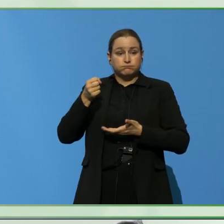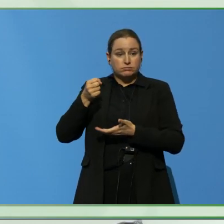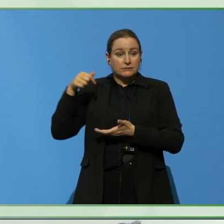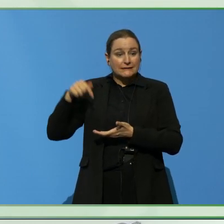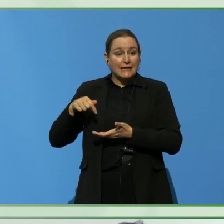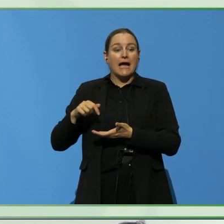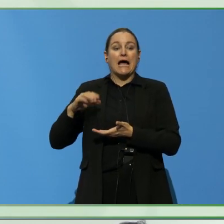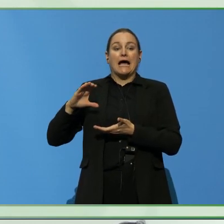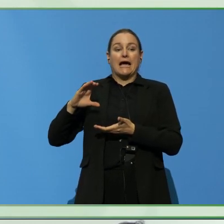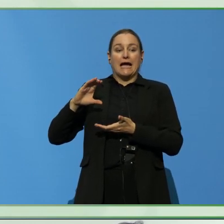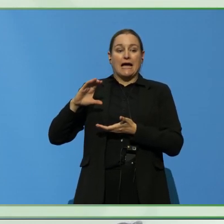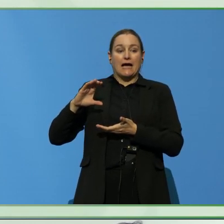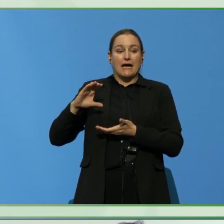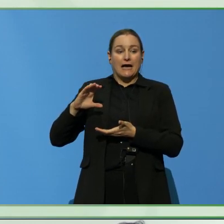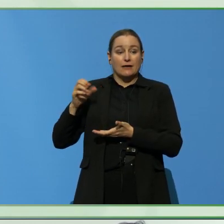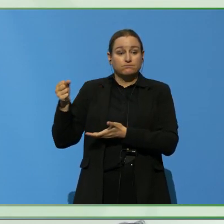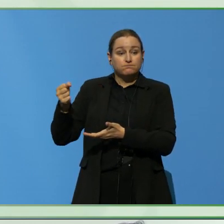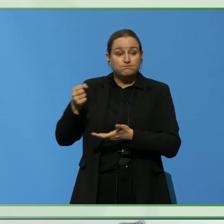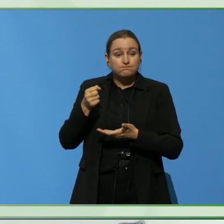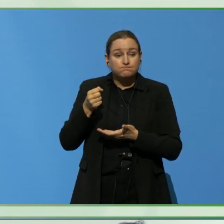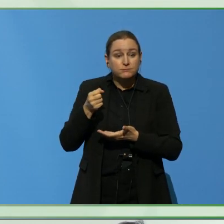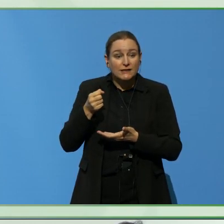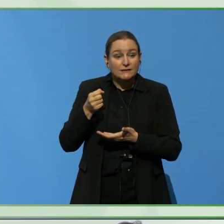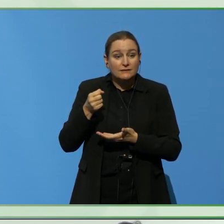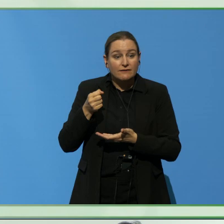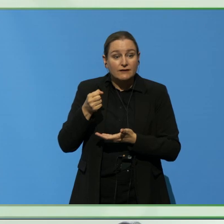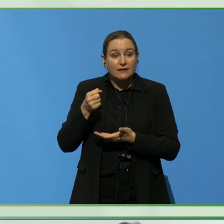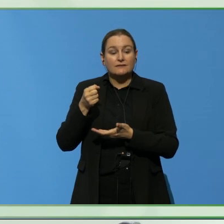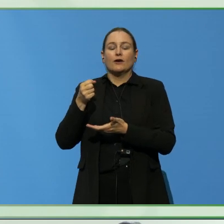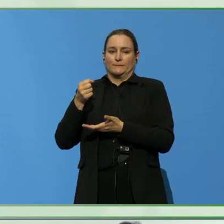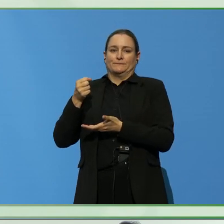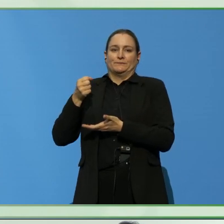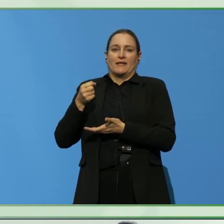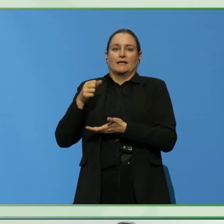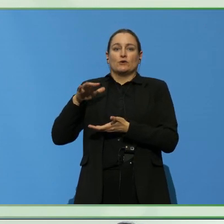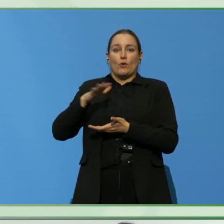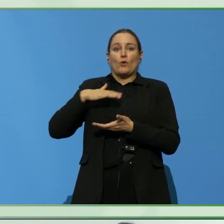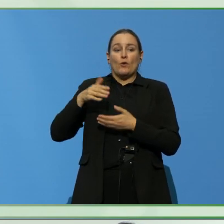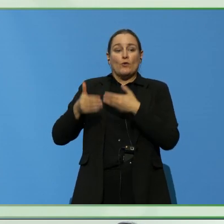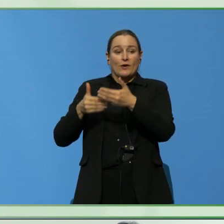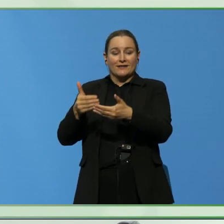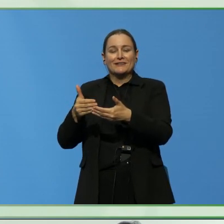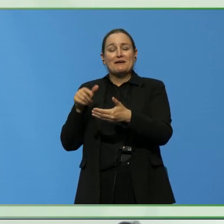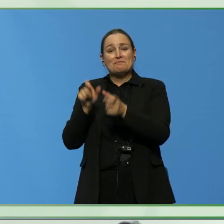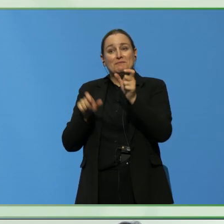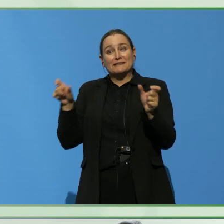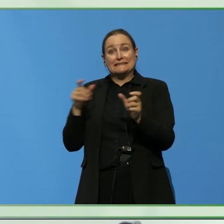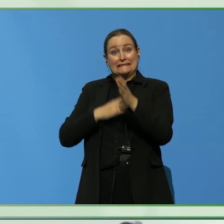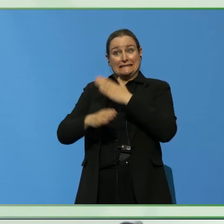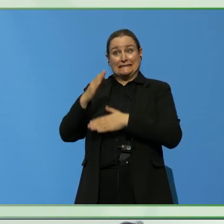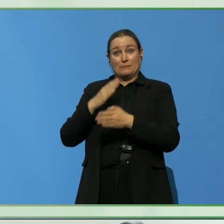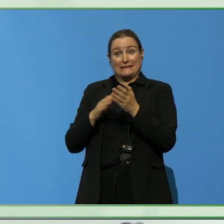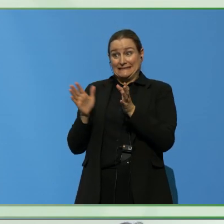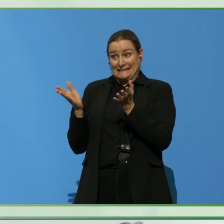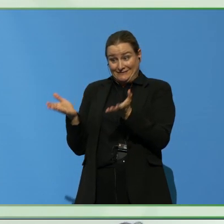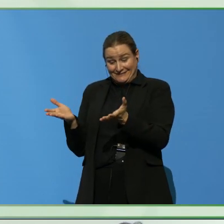helping scale the innovators, building life-changing innovations for people with disabilities. I'm going to talk about